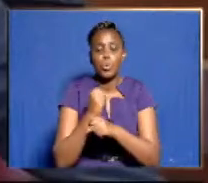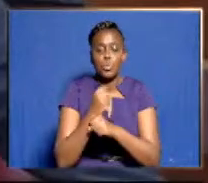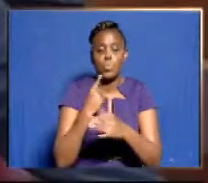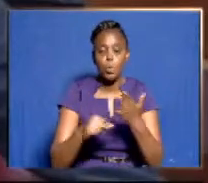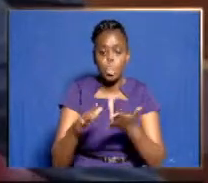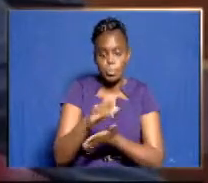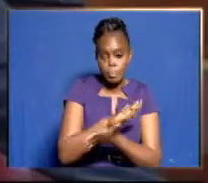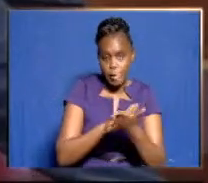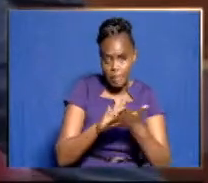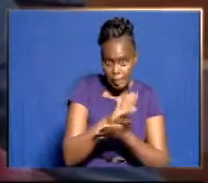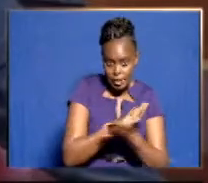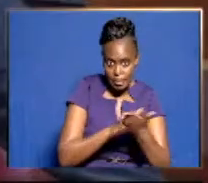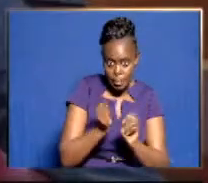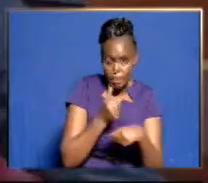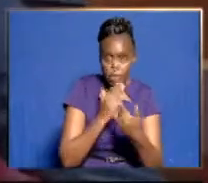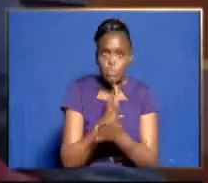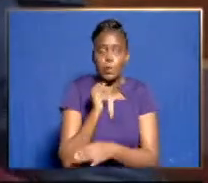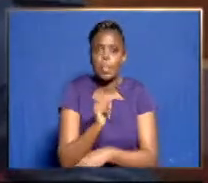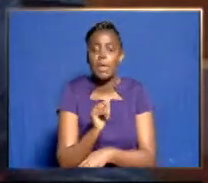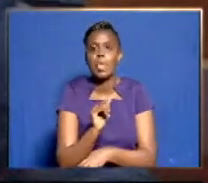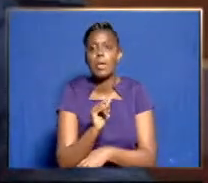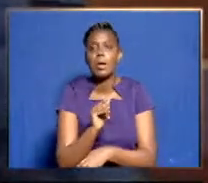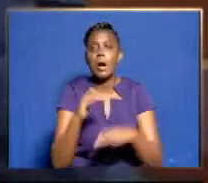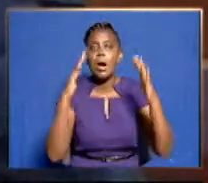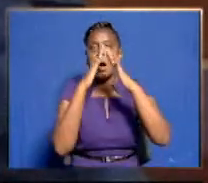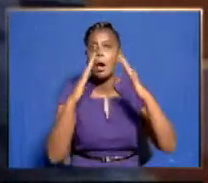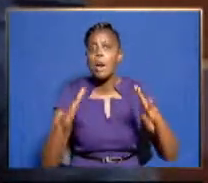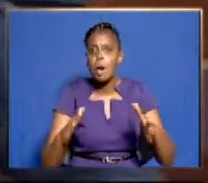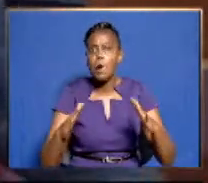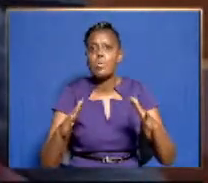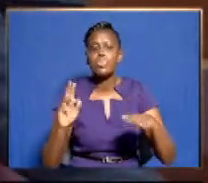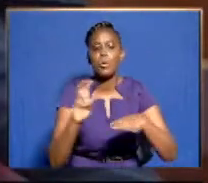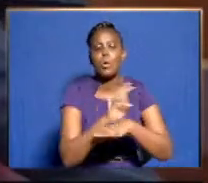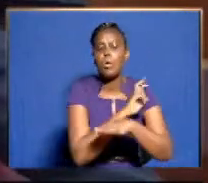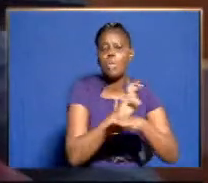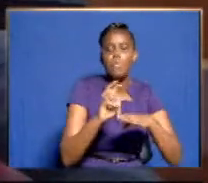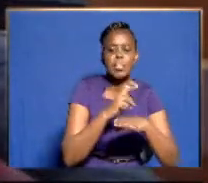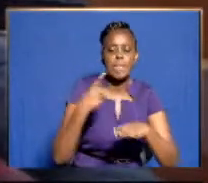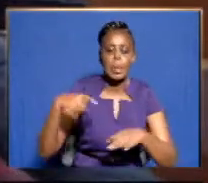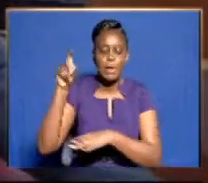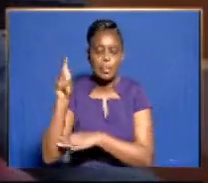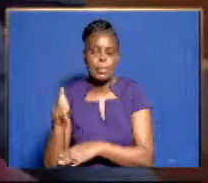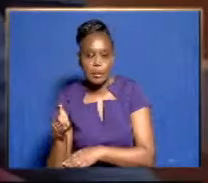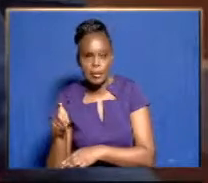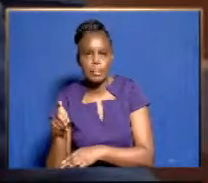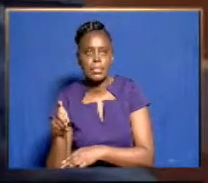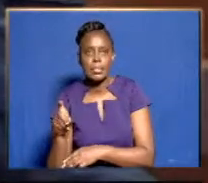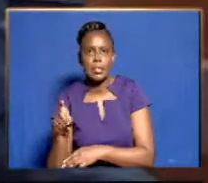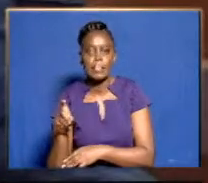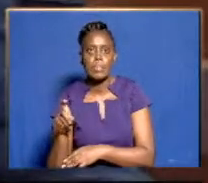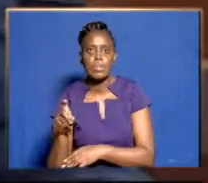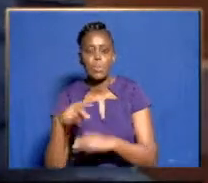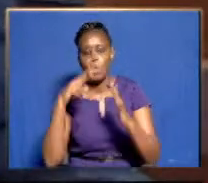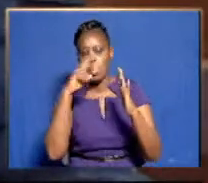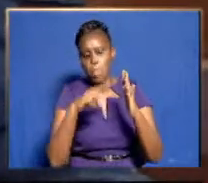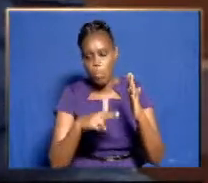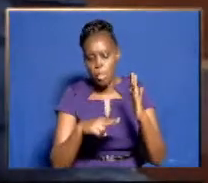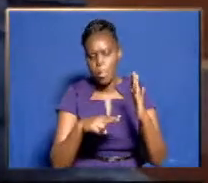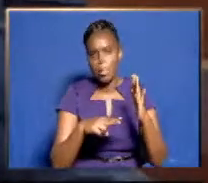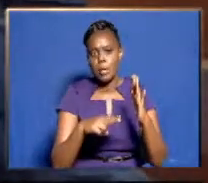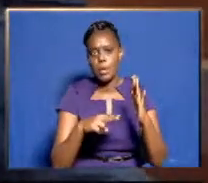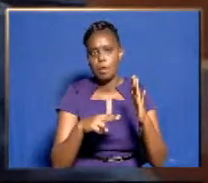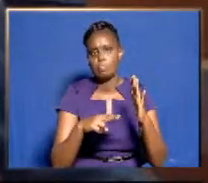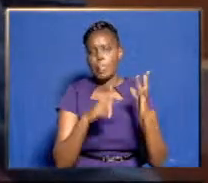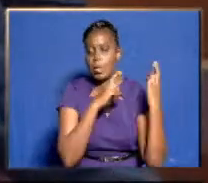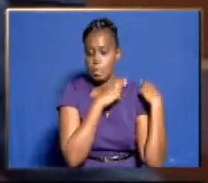basically to make sure that as a House that oversees the executive, we start looking at the detailed explanatory